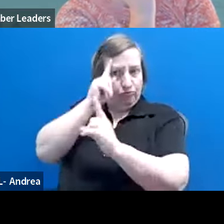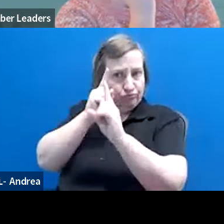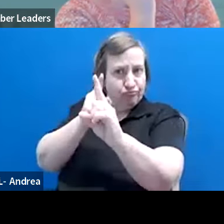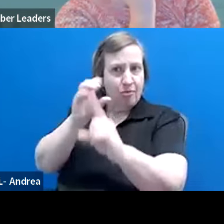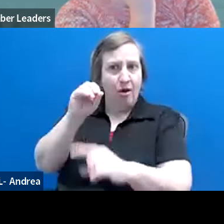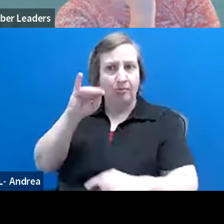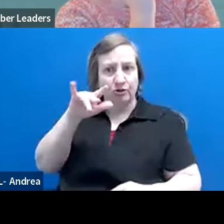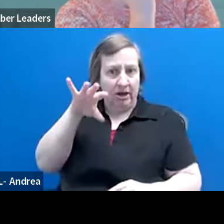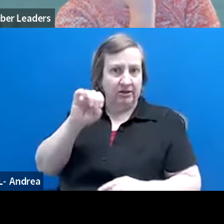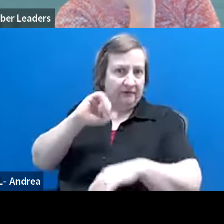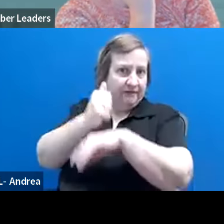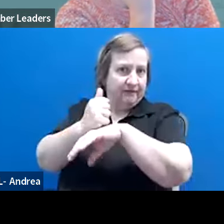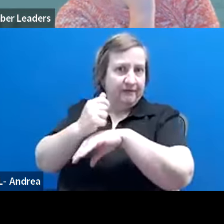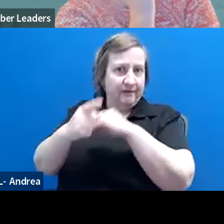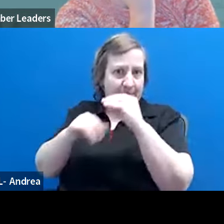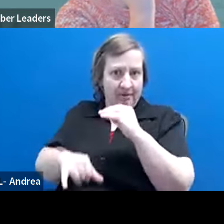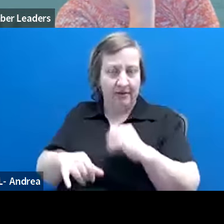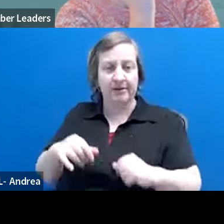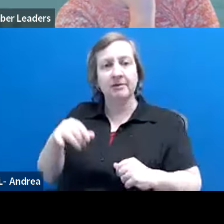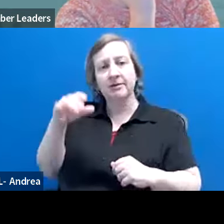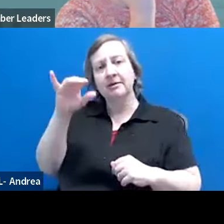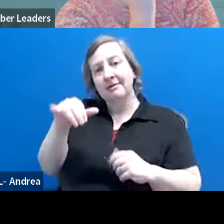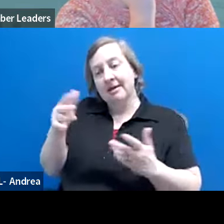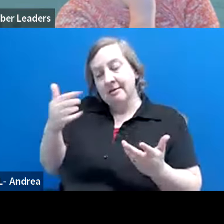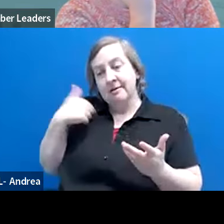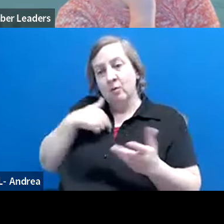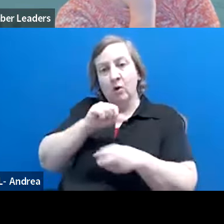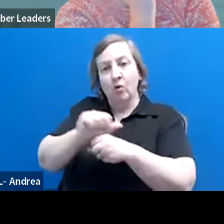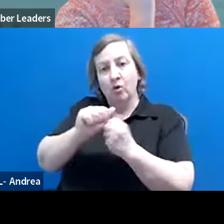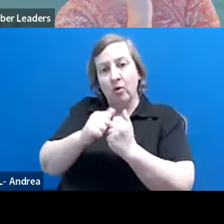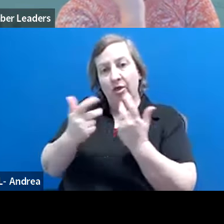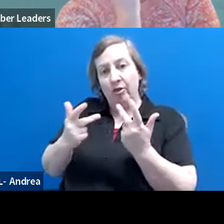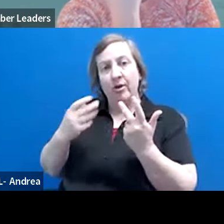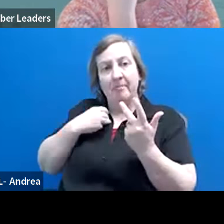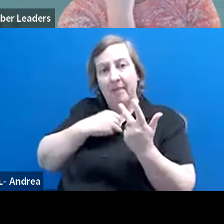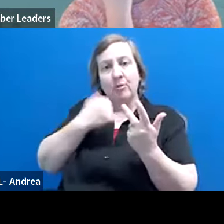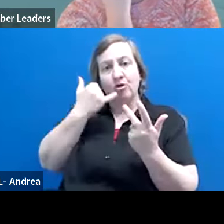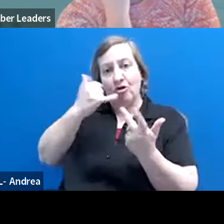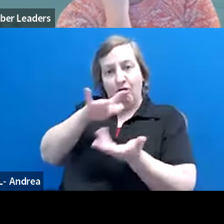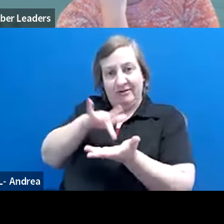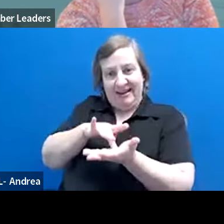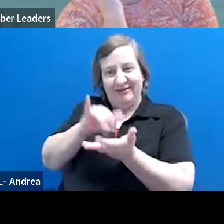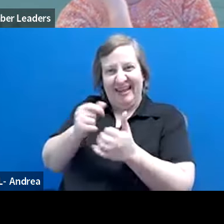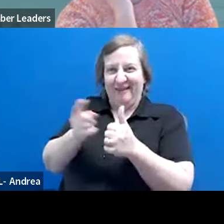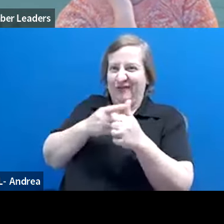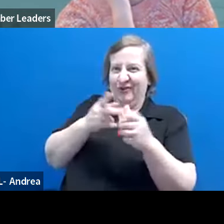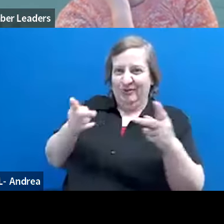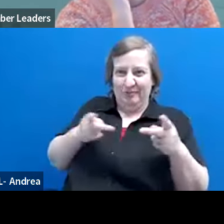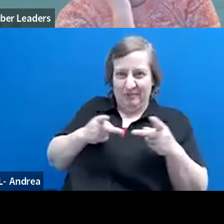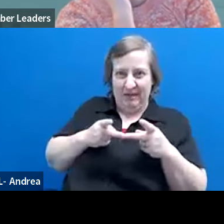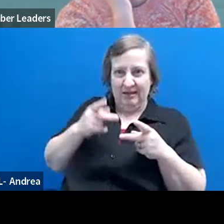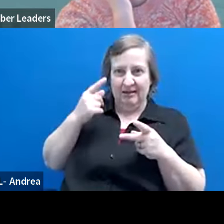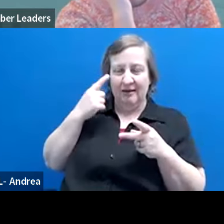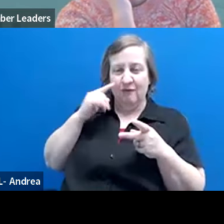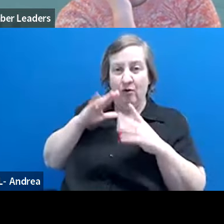about this. I mean, it is, as we work with the three member call centers, which is really the first place of the